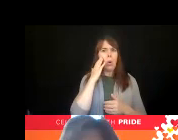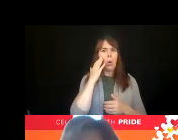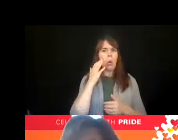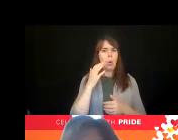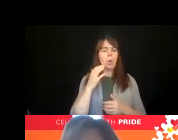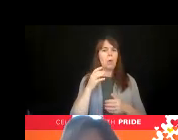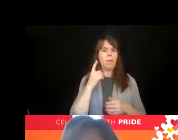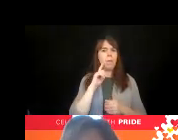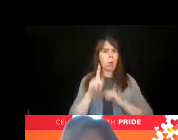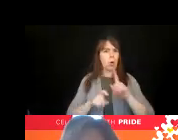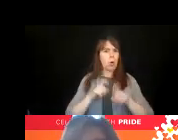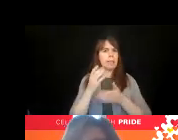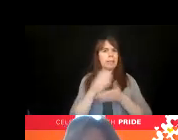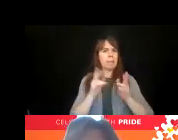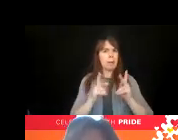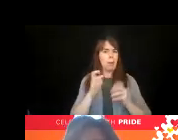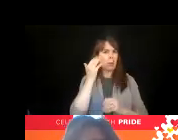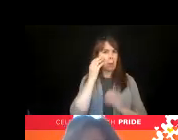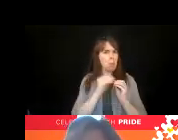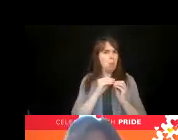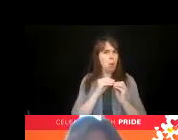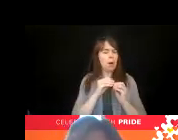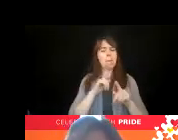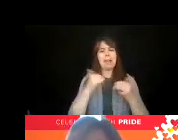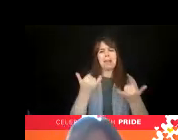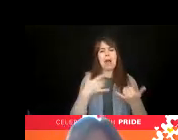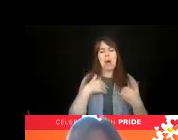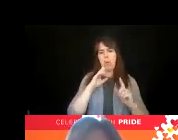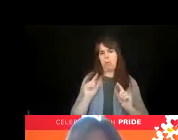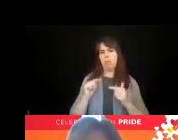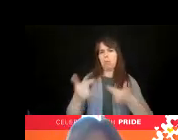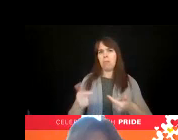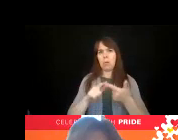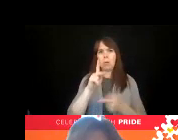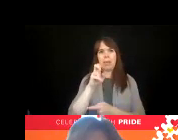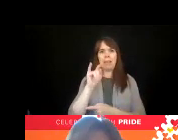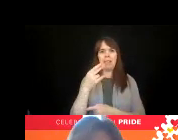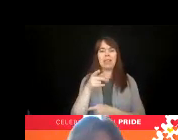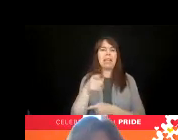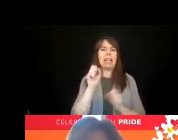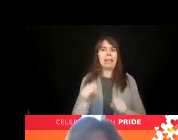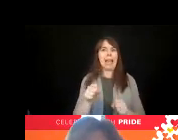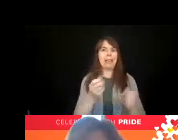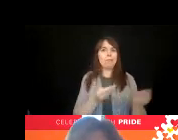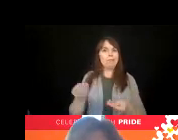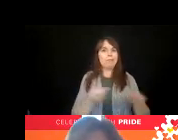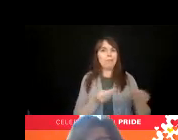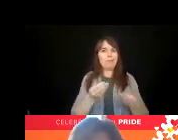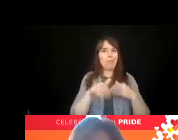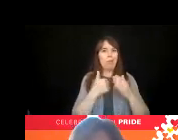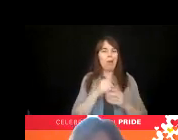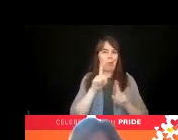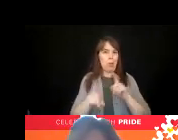queue, there are a couple questions on brand, but I will turn it over to Keith and allow him to facilitate this part of the